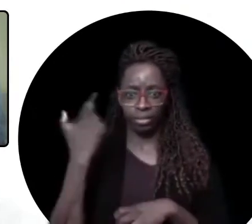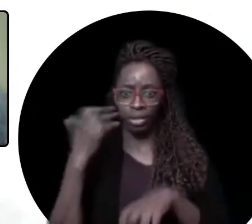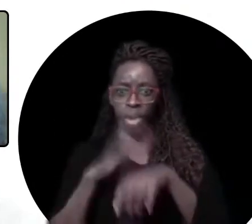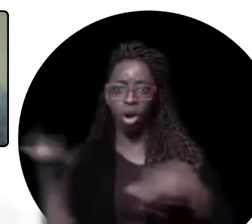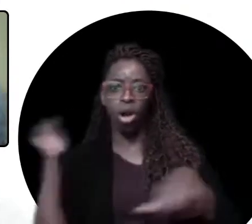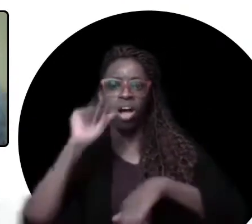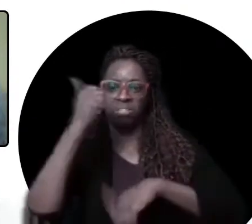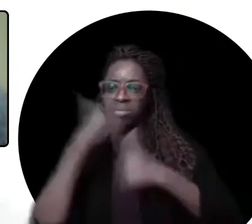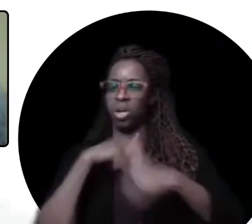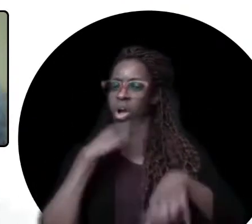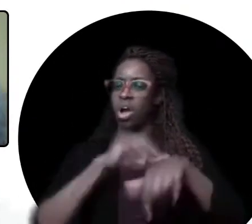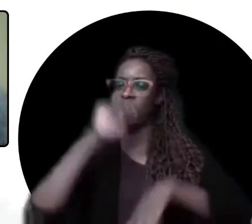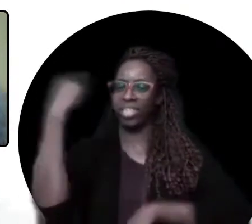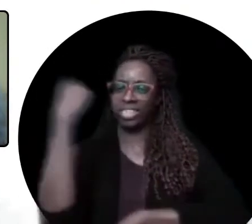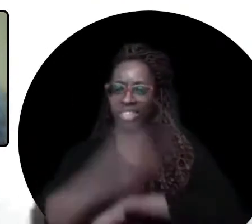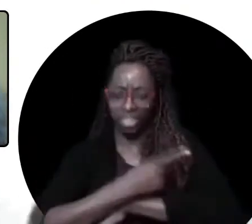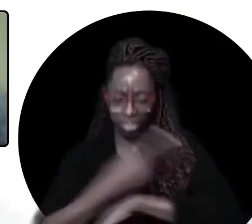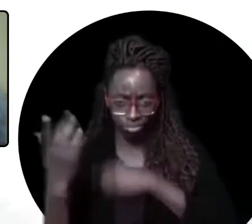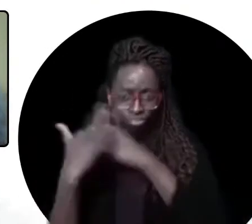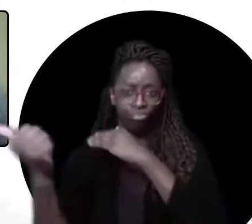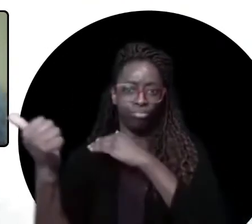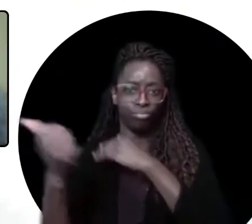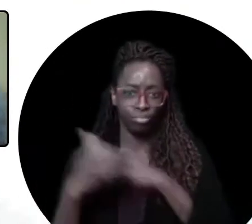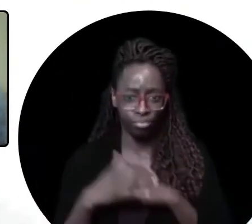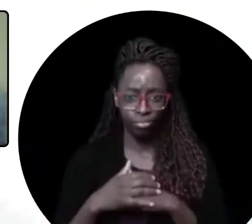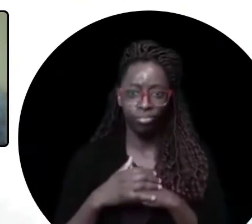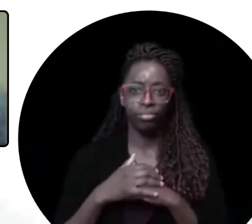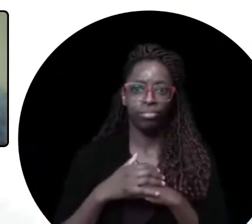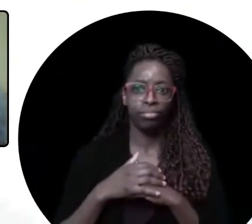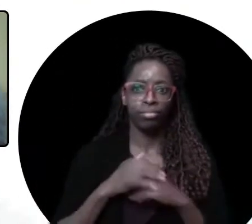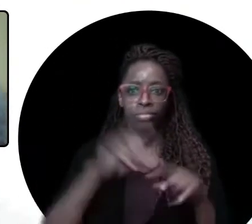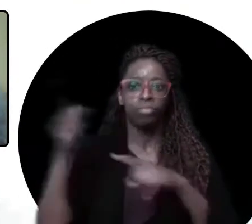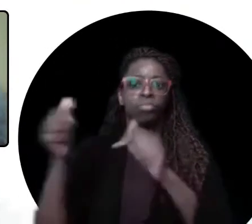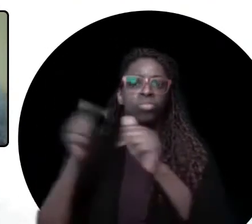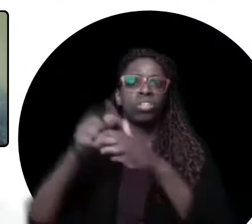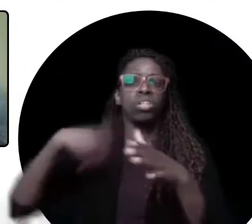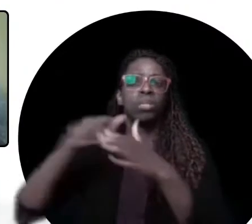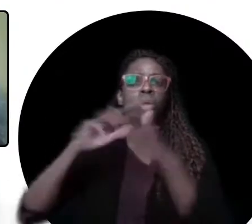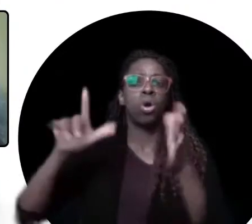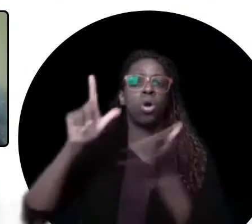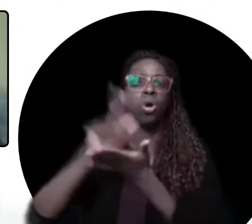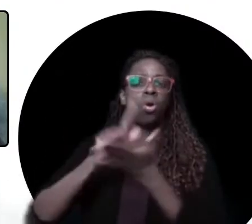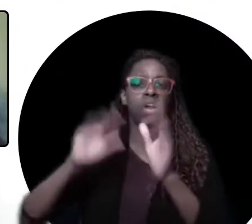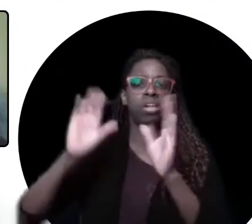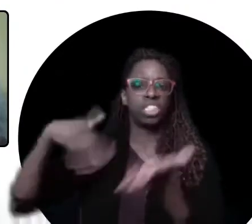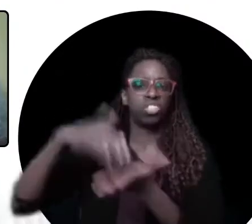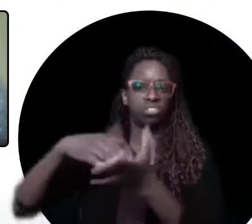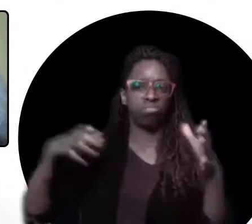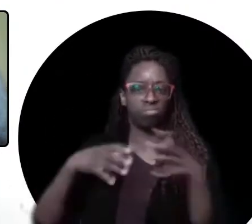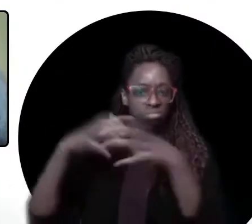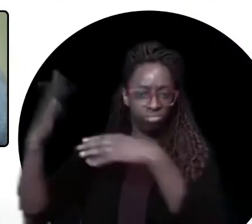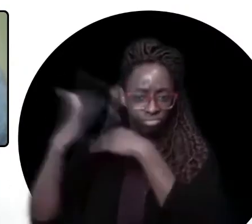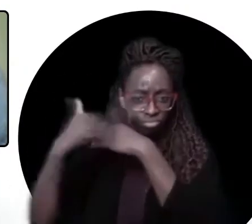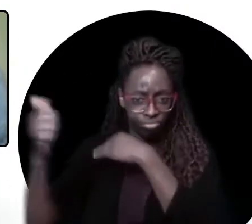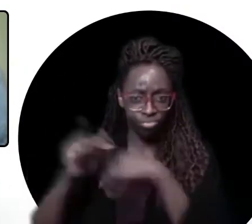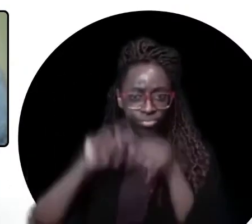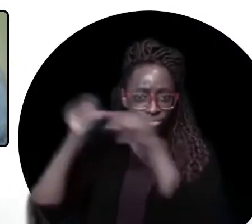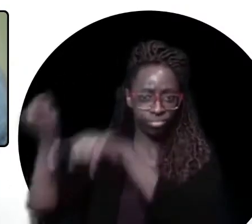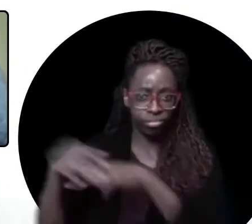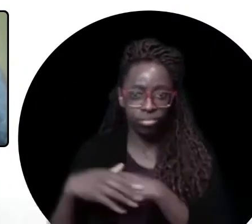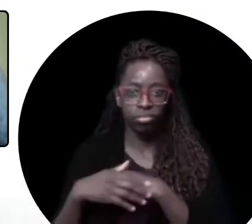have such a thing that is called the Abolitionist Law Center, that is directed by an